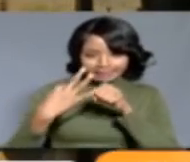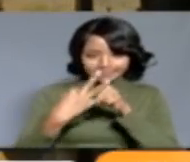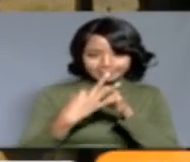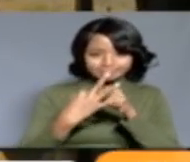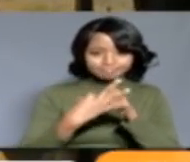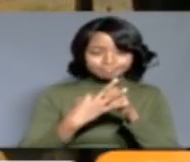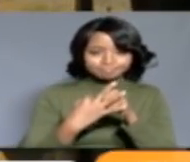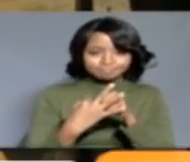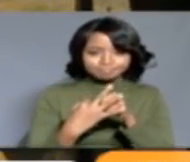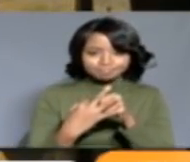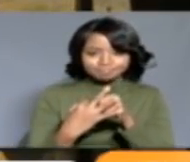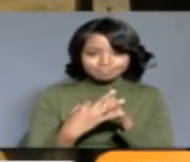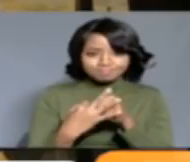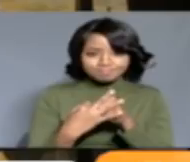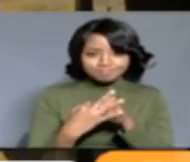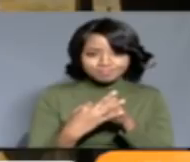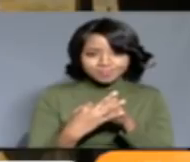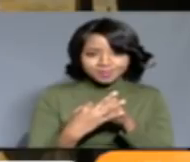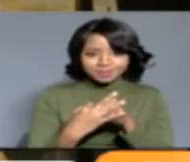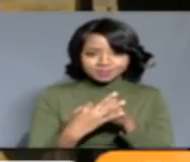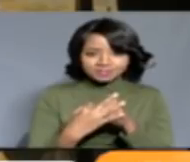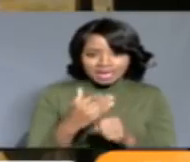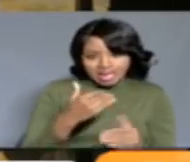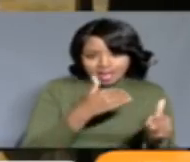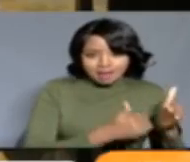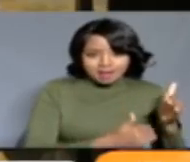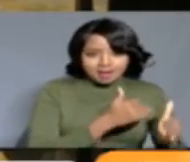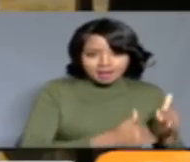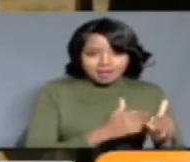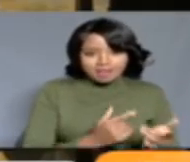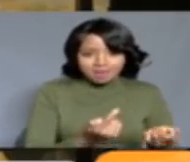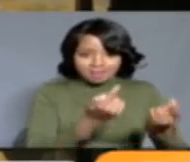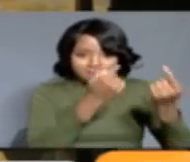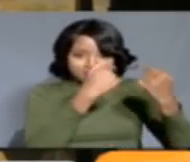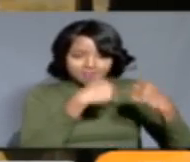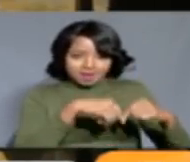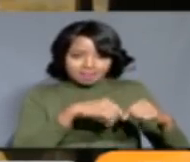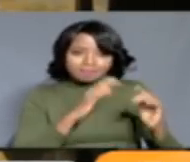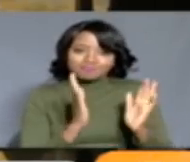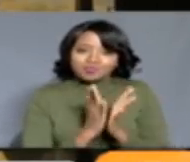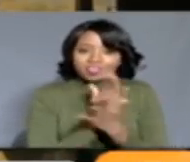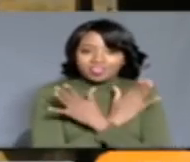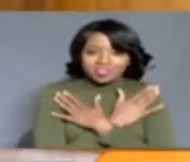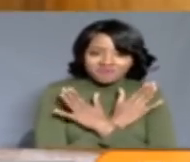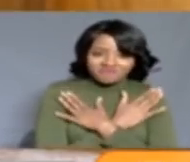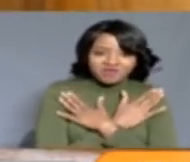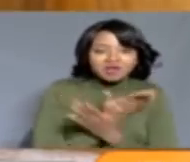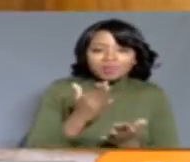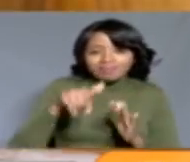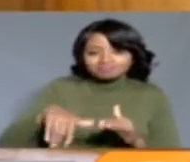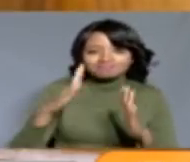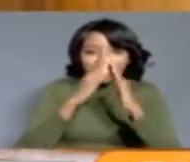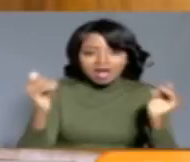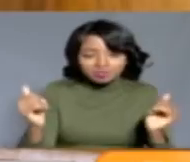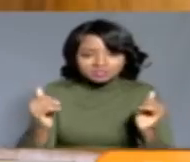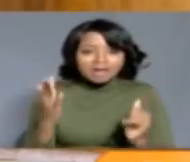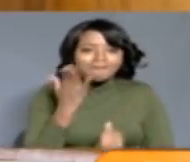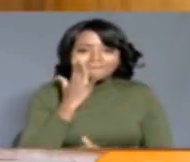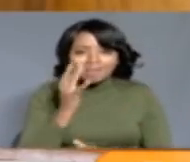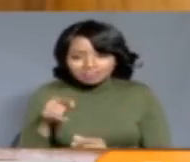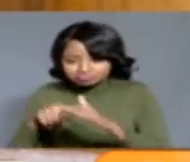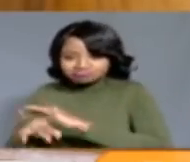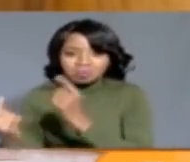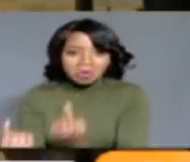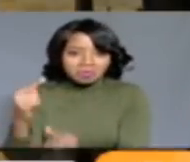and a neighbor came to Nini, came and found me with my friend at their house. Mama alienda akeka maji